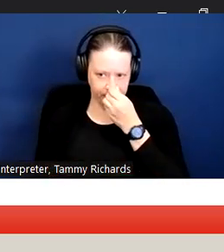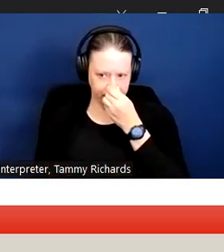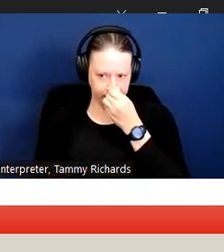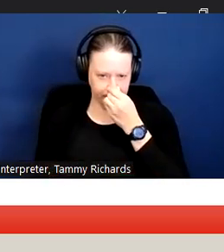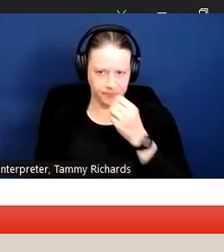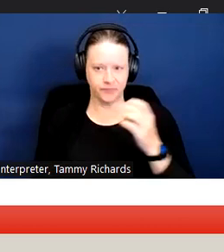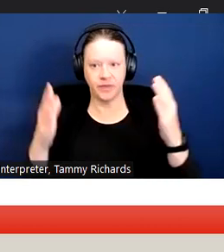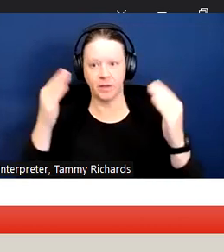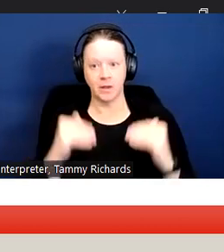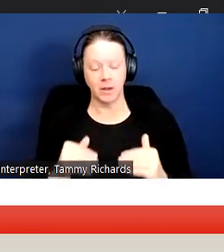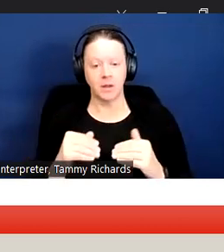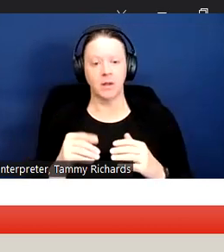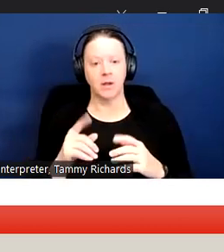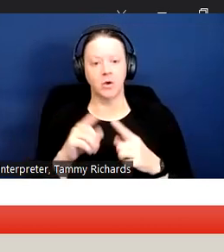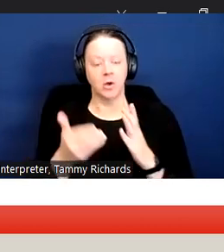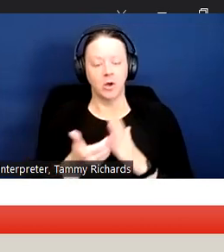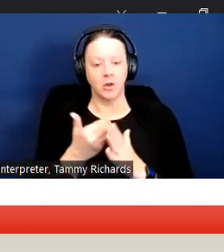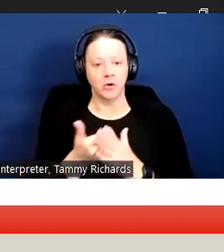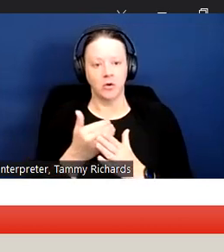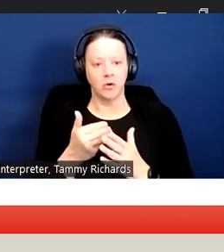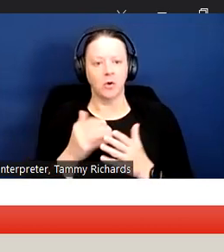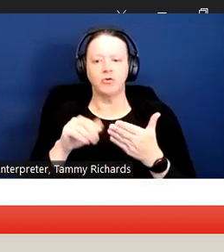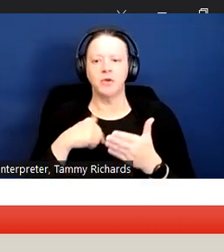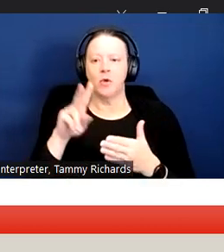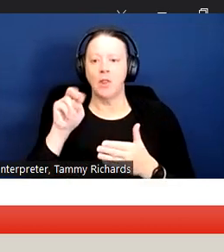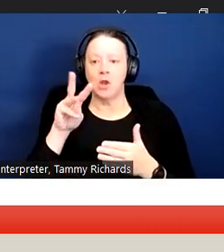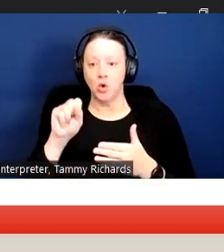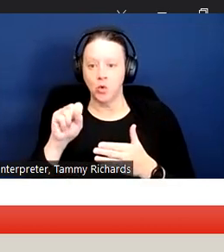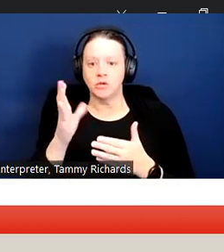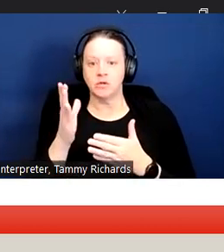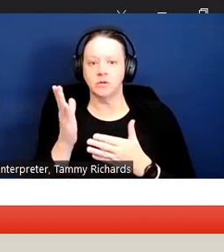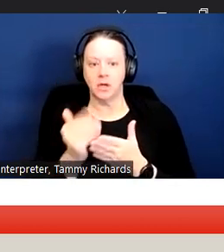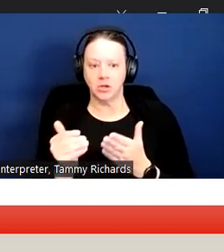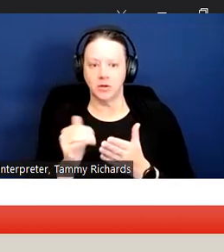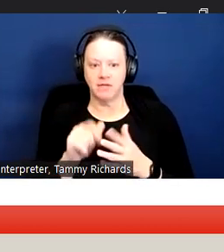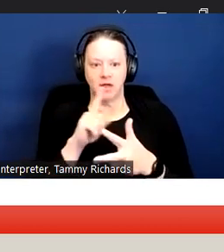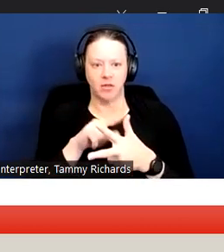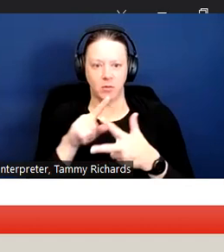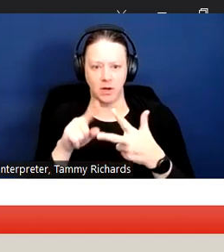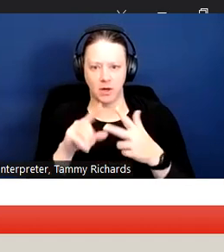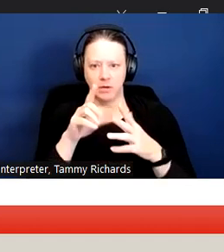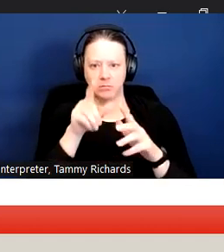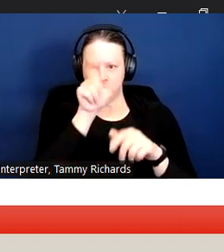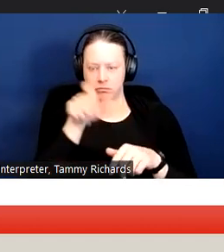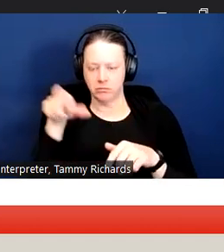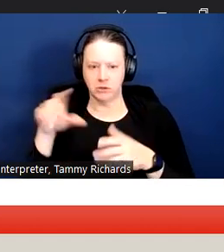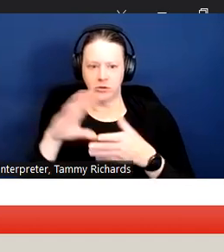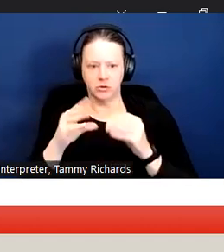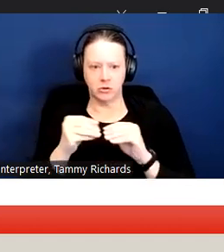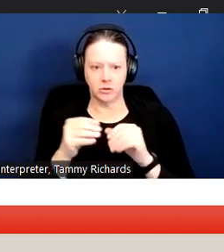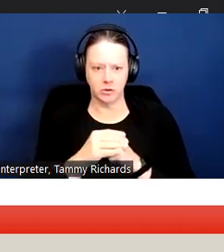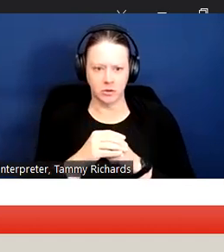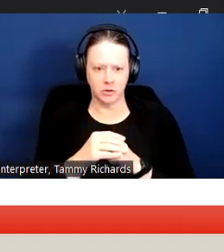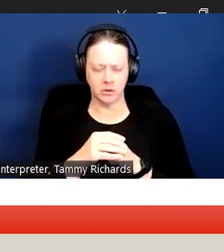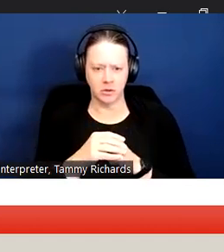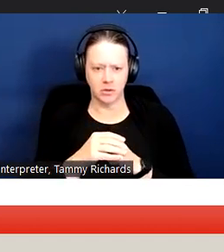to the news section where it lists the three stories. So. Unlabeled blank, blank,